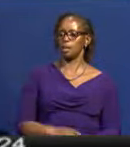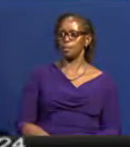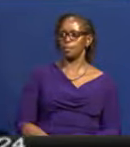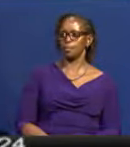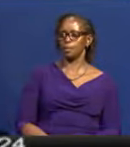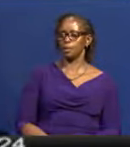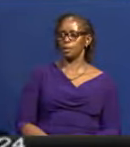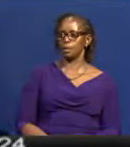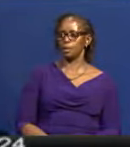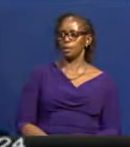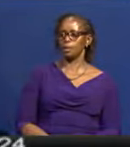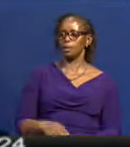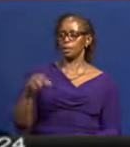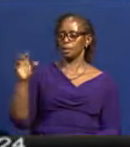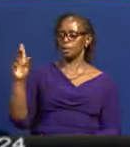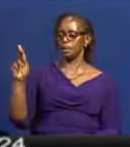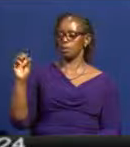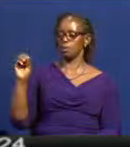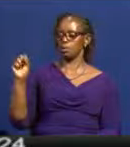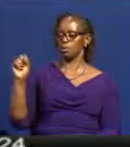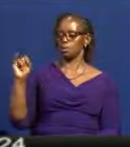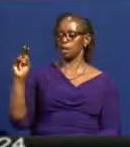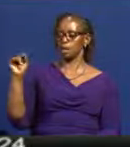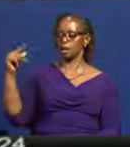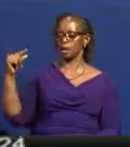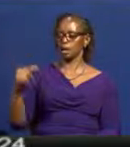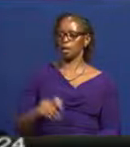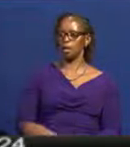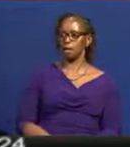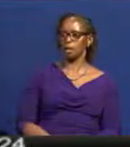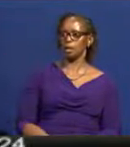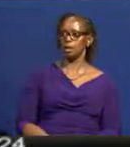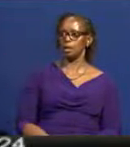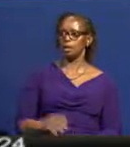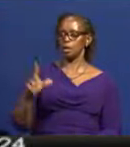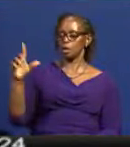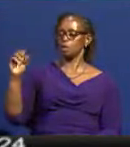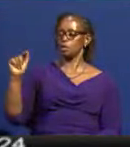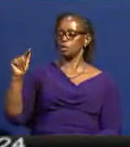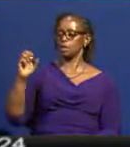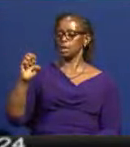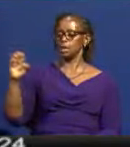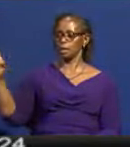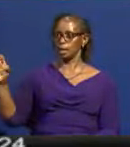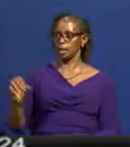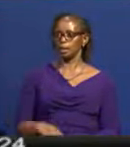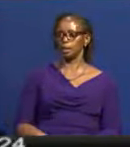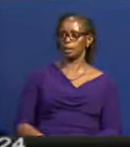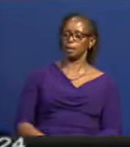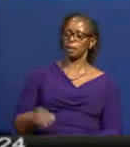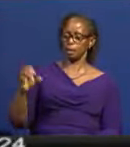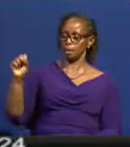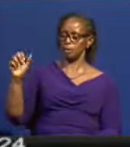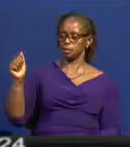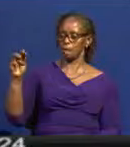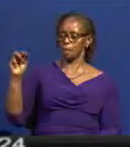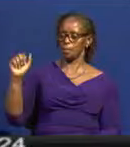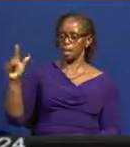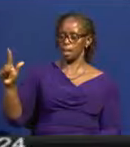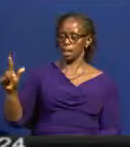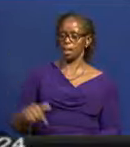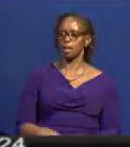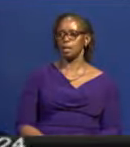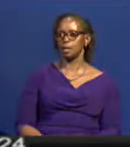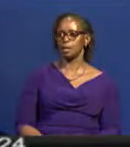Kasiwai, David Kosing, Titus Lote, Joseph Samal